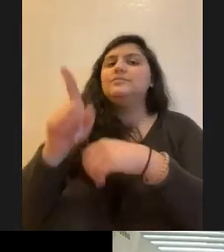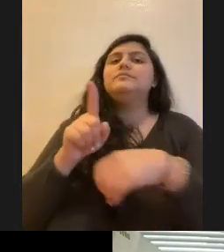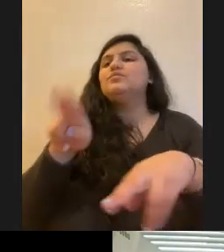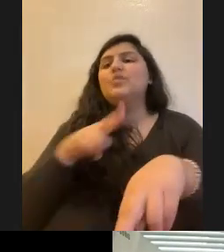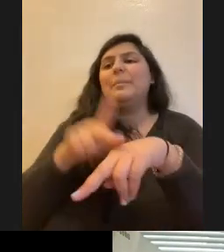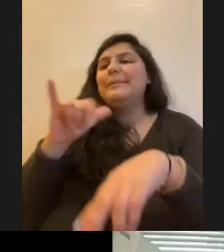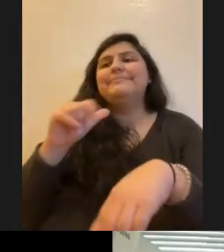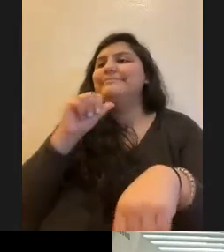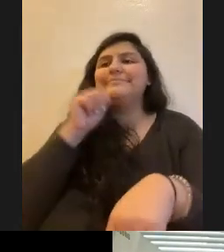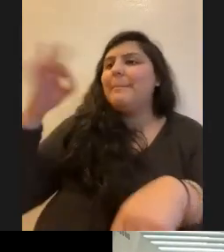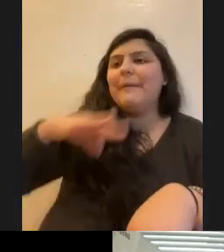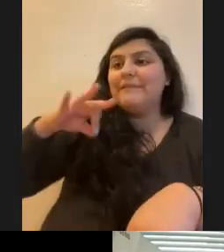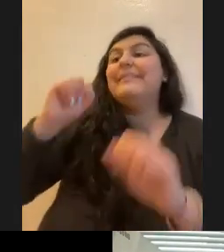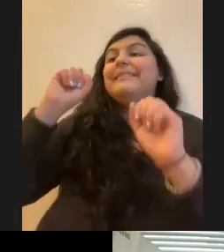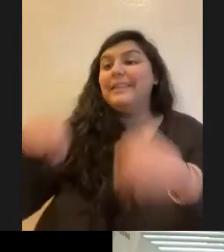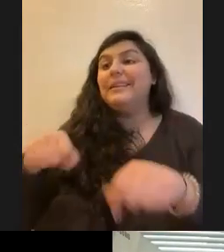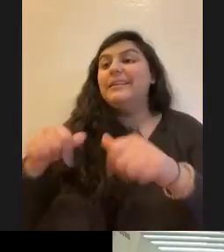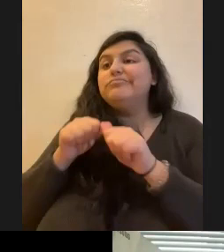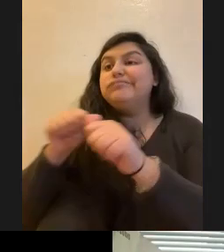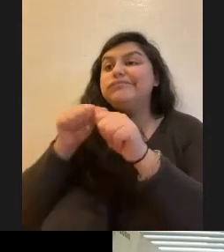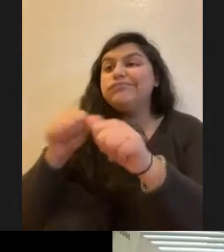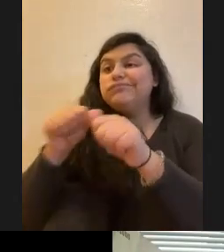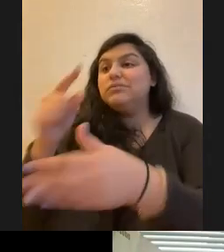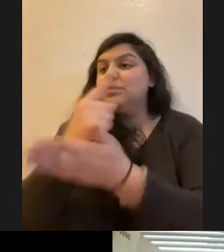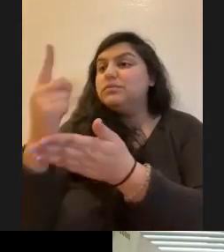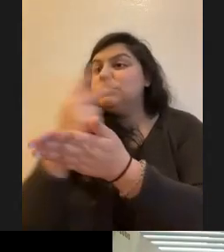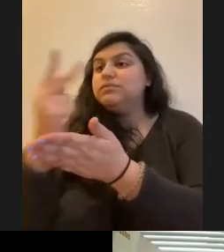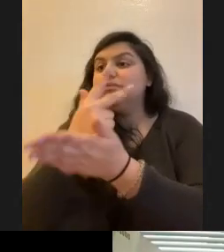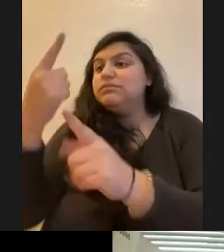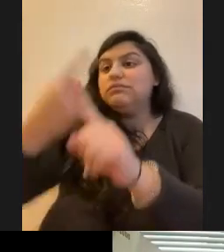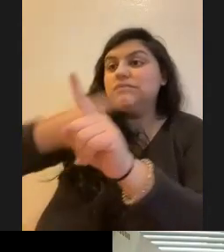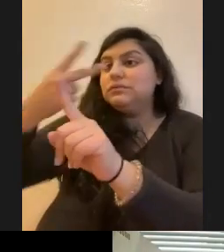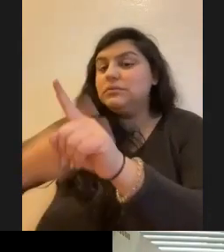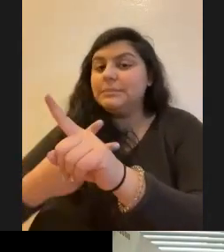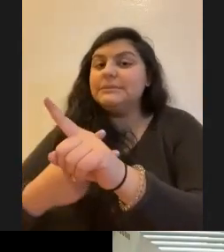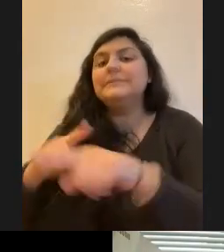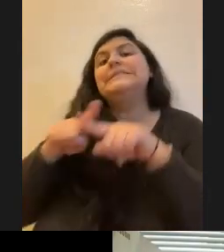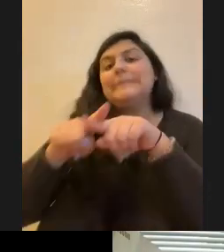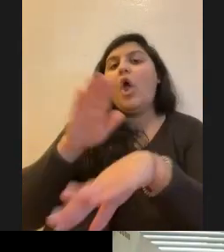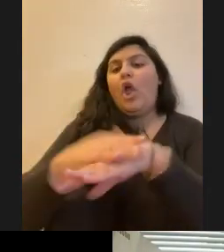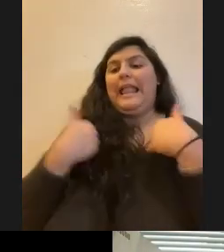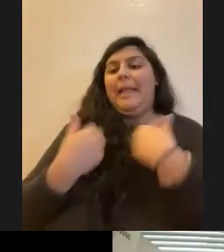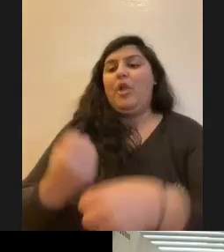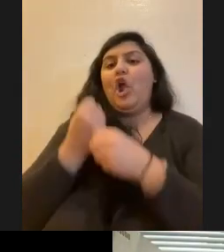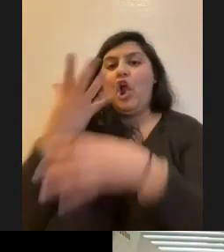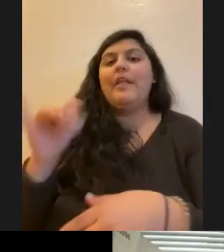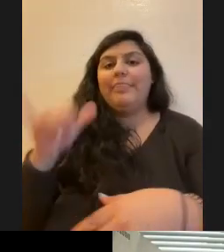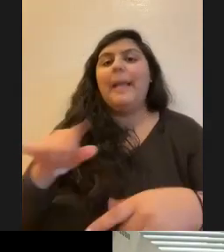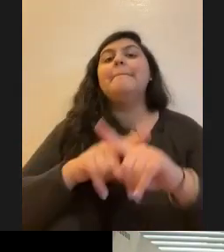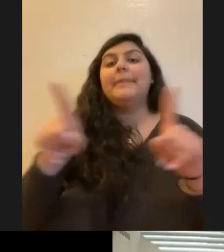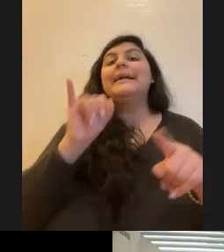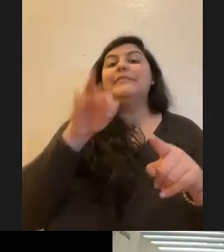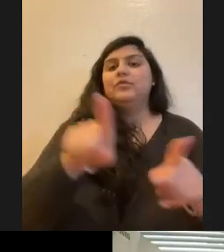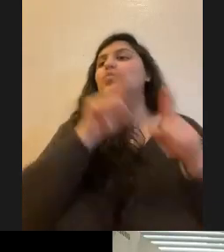beneficial, and they could last upwards of like weeks to months, depending on what animal is making it. But yeah, if you like ever go around